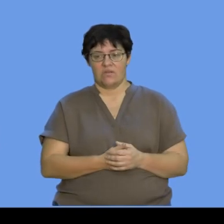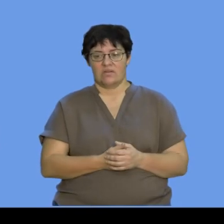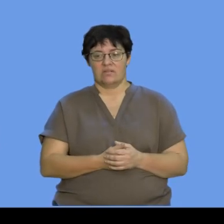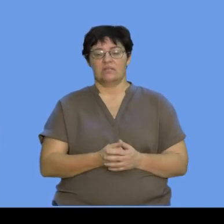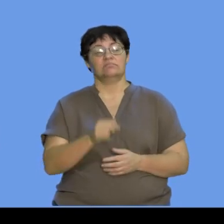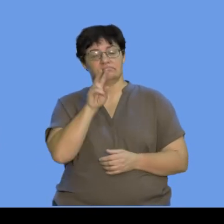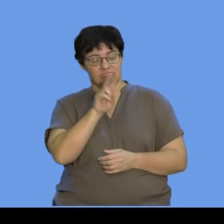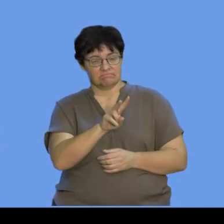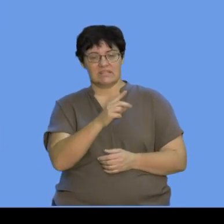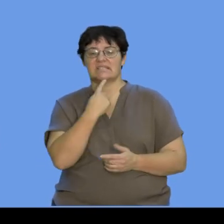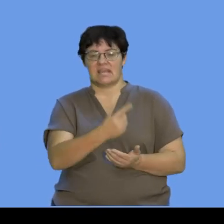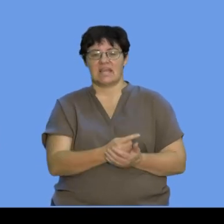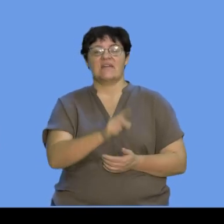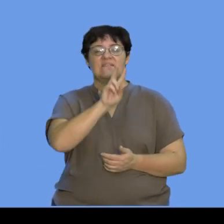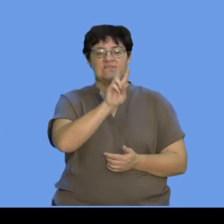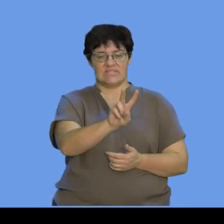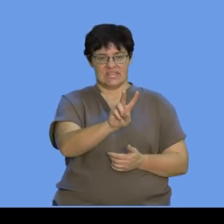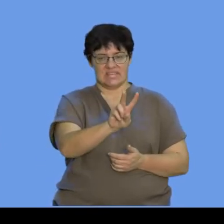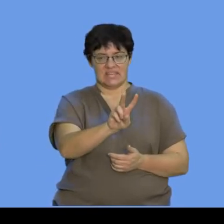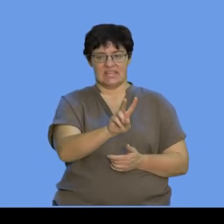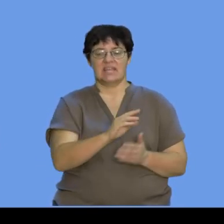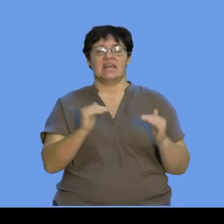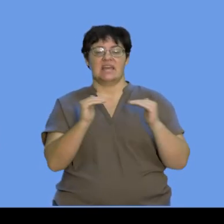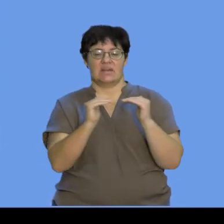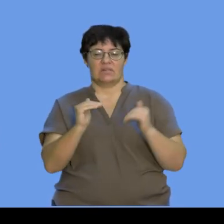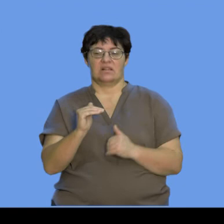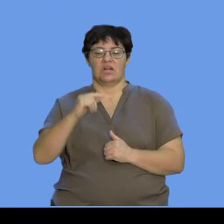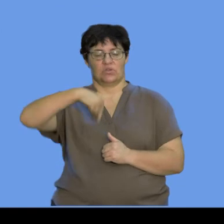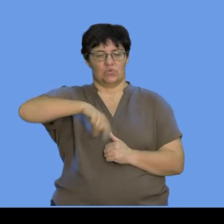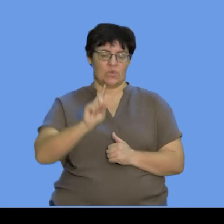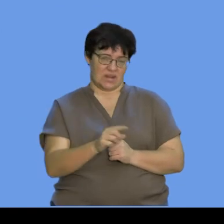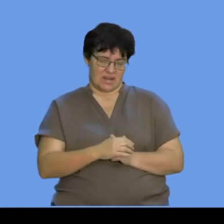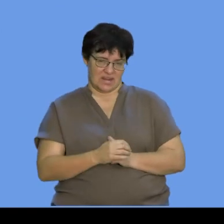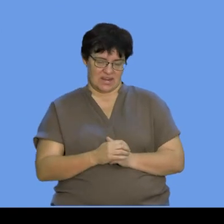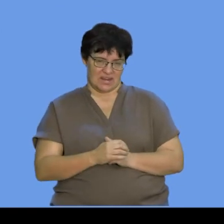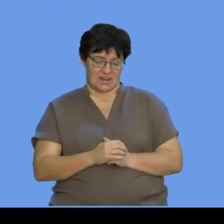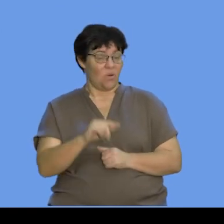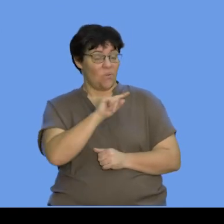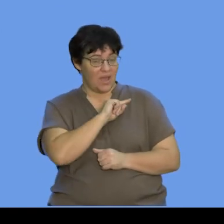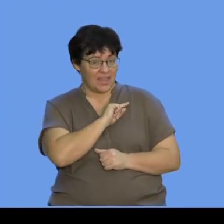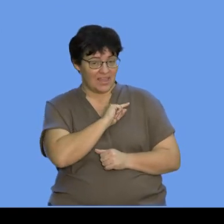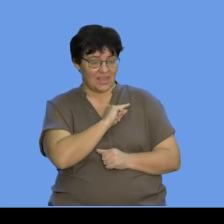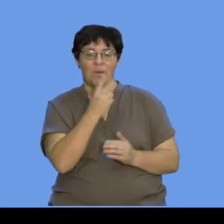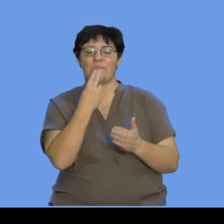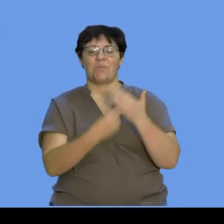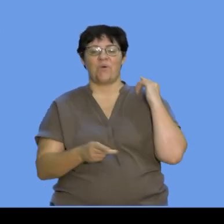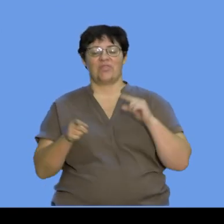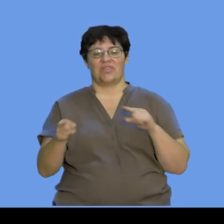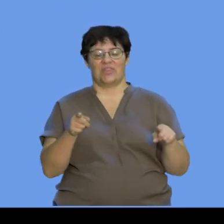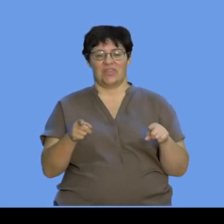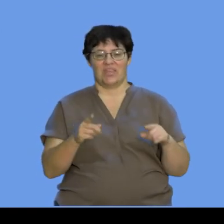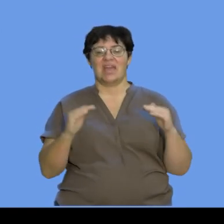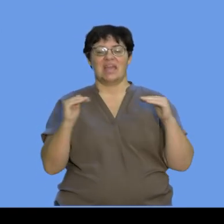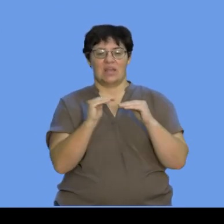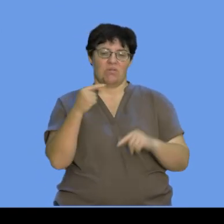that, I can then claim that V is equals to Q1, and the reason for that is both of them